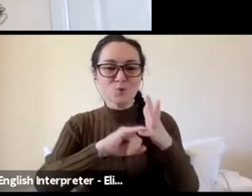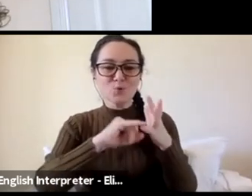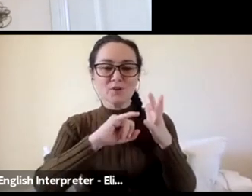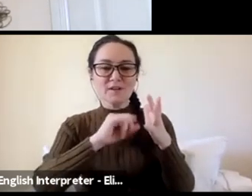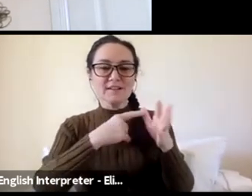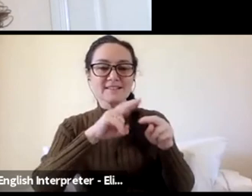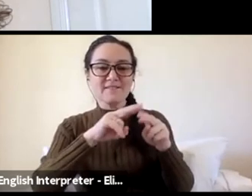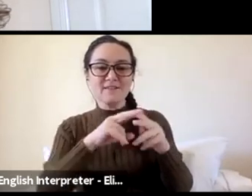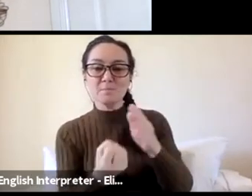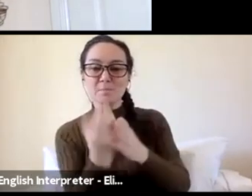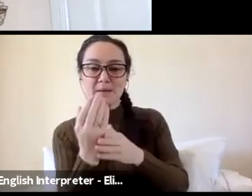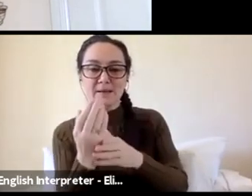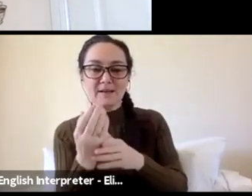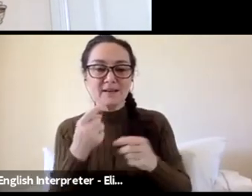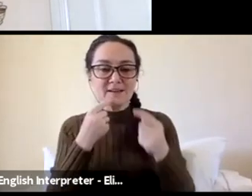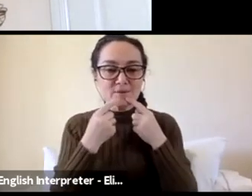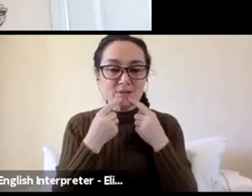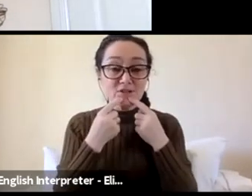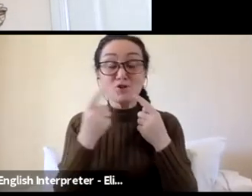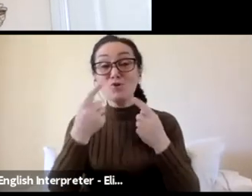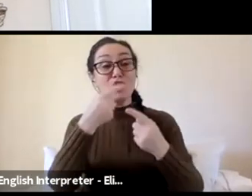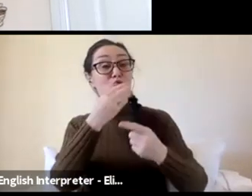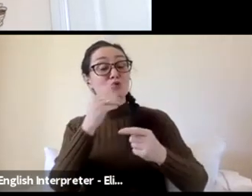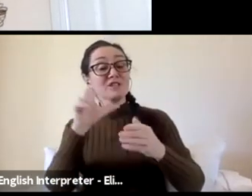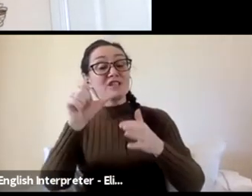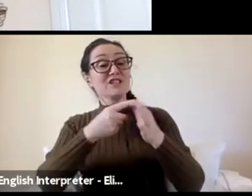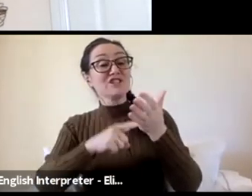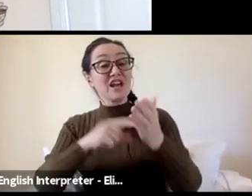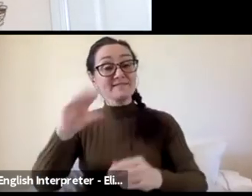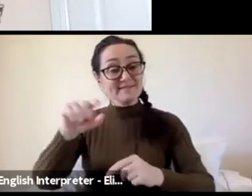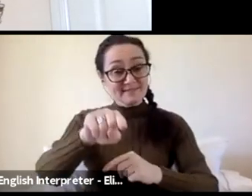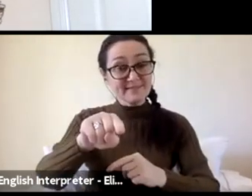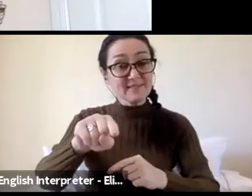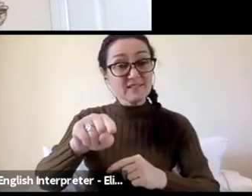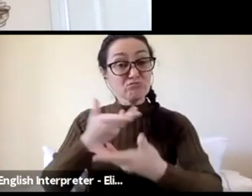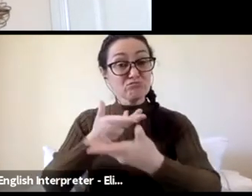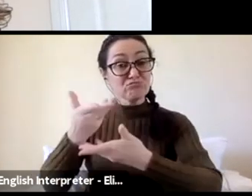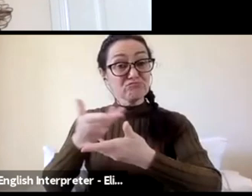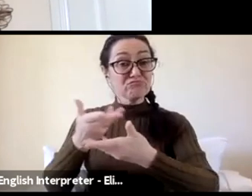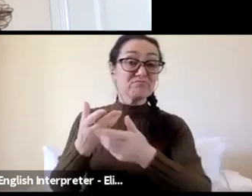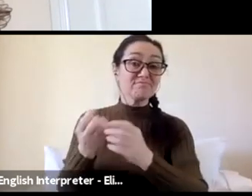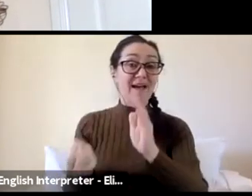chat. Feel free to use the chat to communicate with each other as well. We'd really welcome that. So I'm going to end that poll.